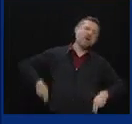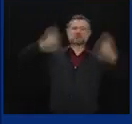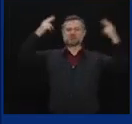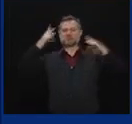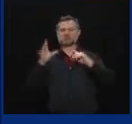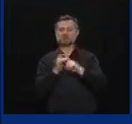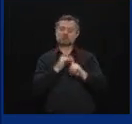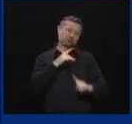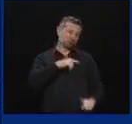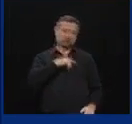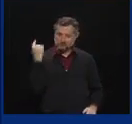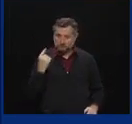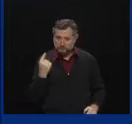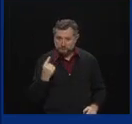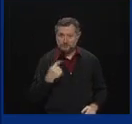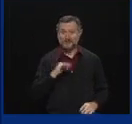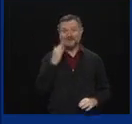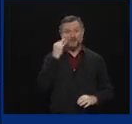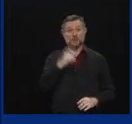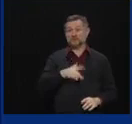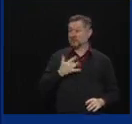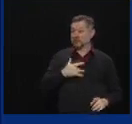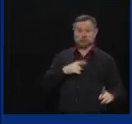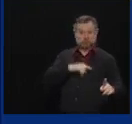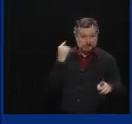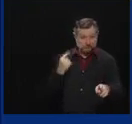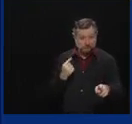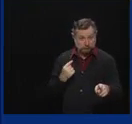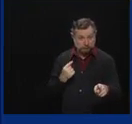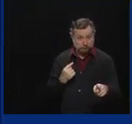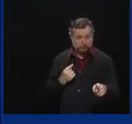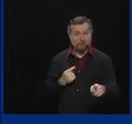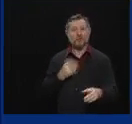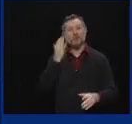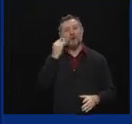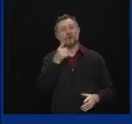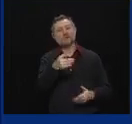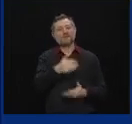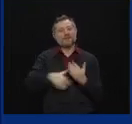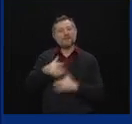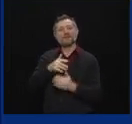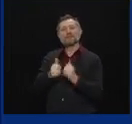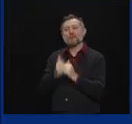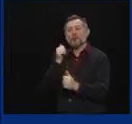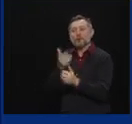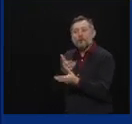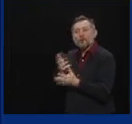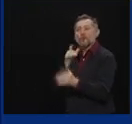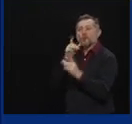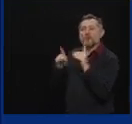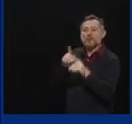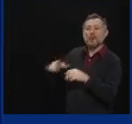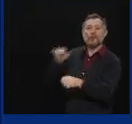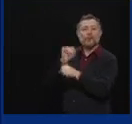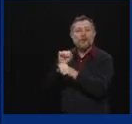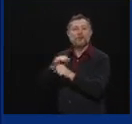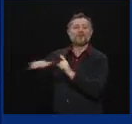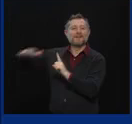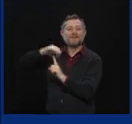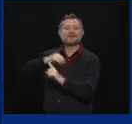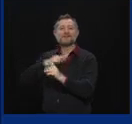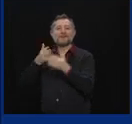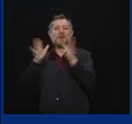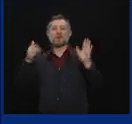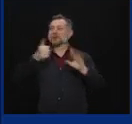and it'd be hard to imagine anybody who doesn't, because you're among people, you're at work, sometimes in public transportation, you